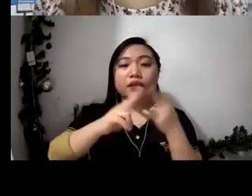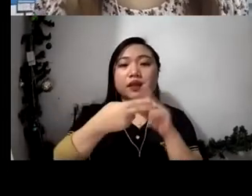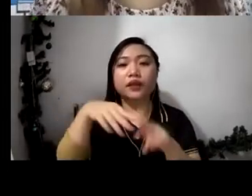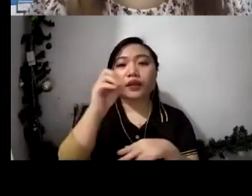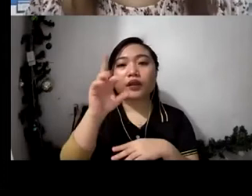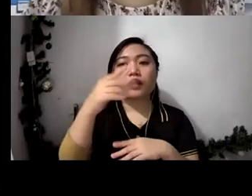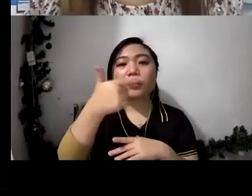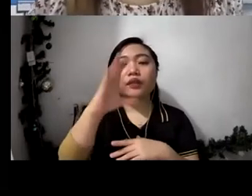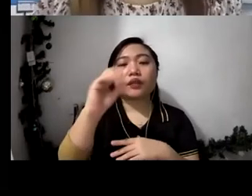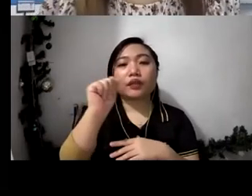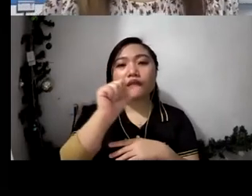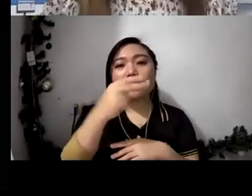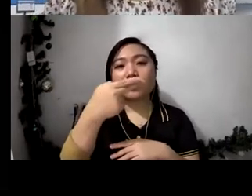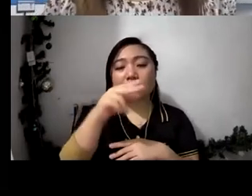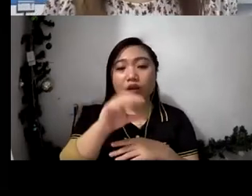can bank transfer it.